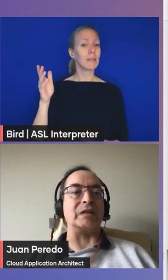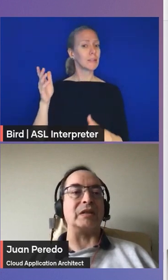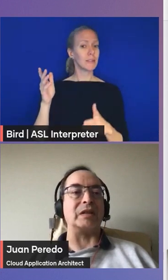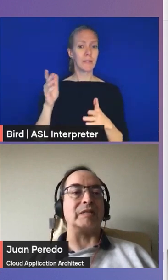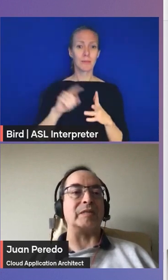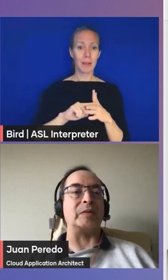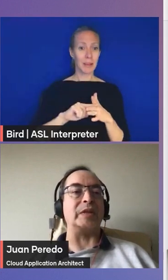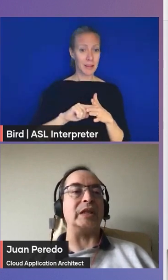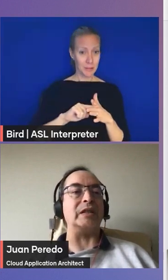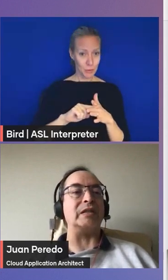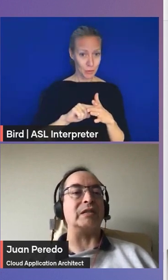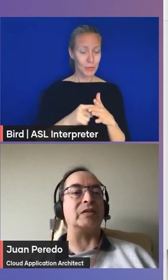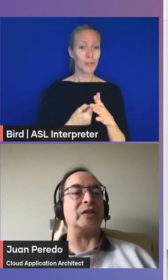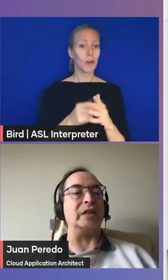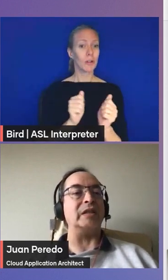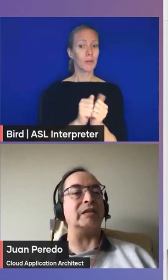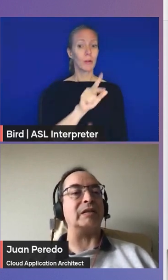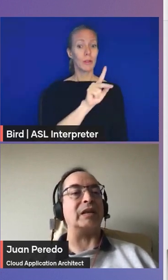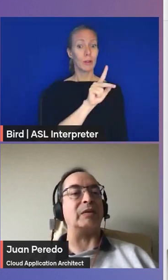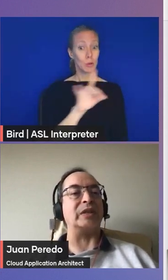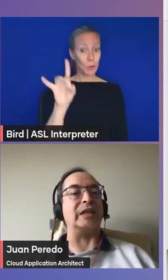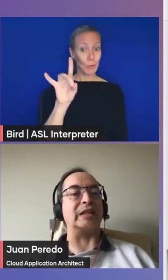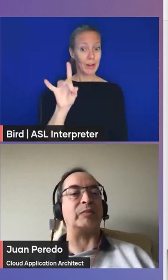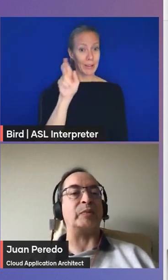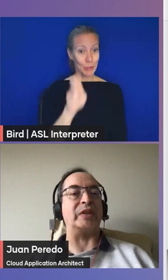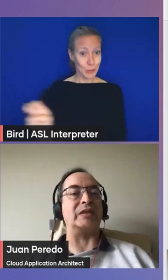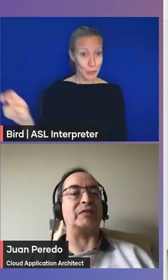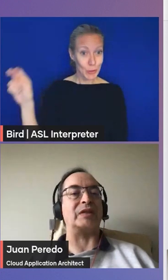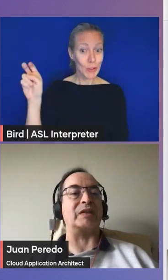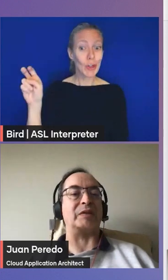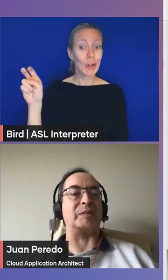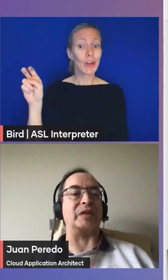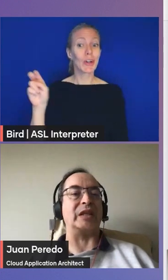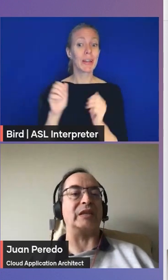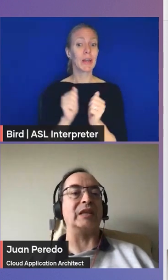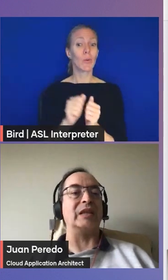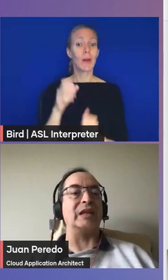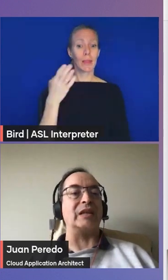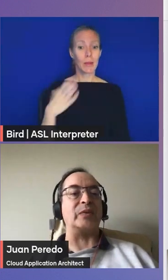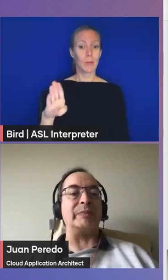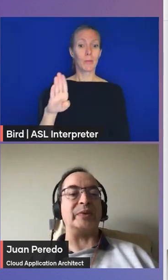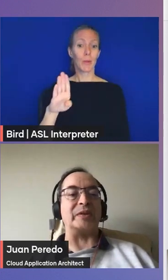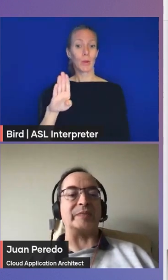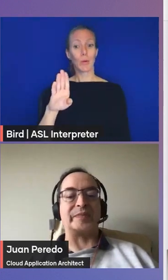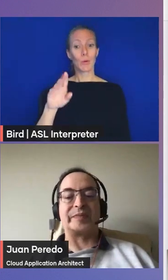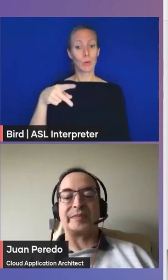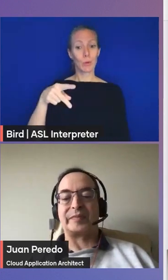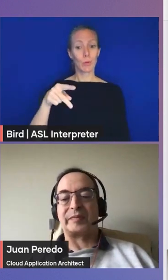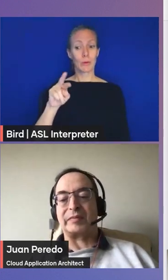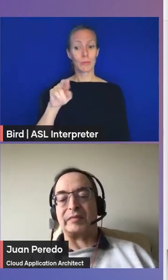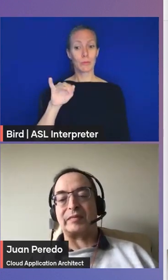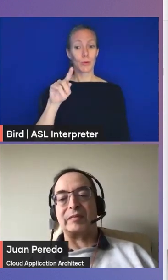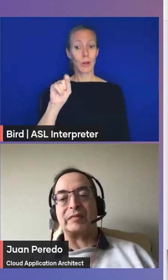with Kubernetes journey with EKS Blueprints for Terraform and Waypoint.